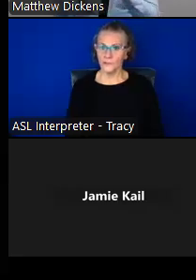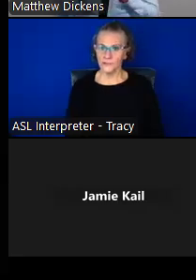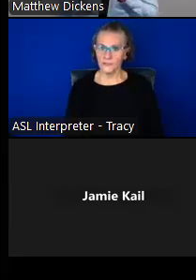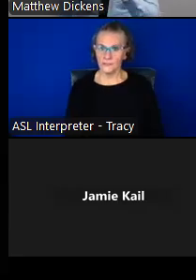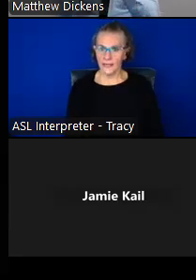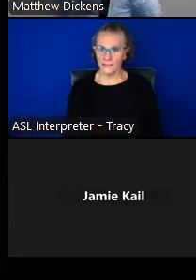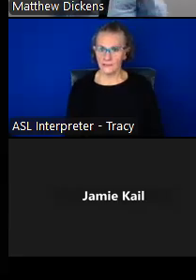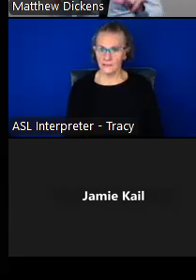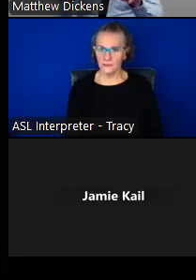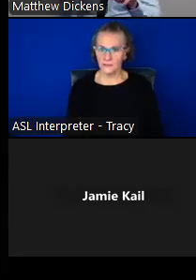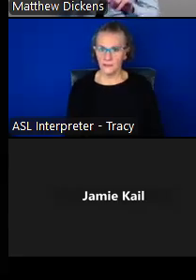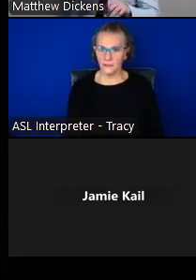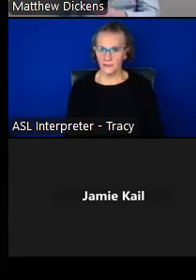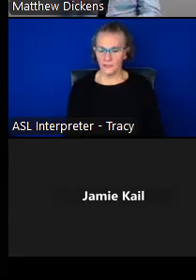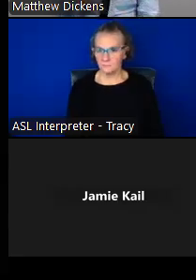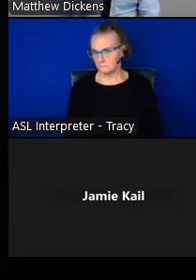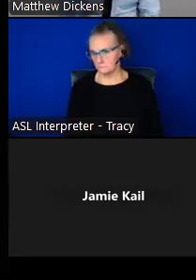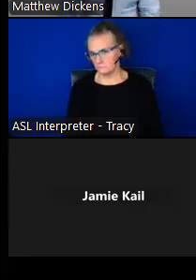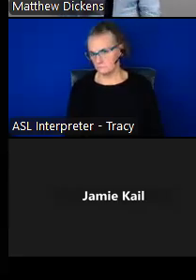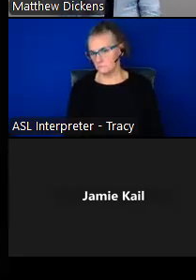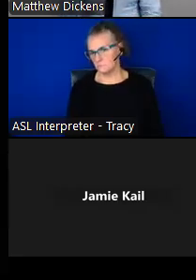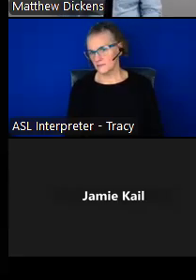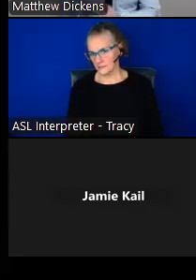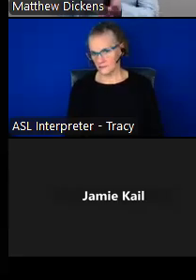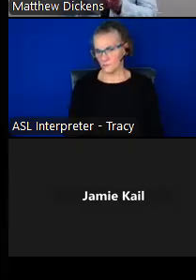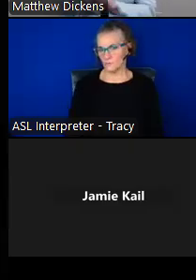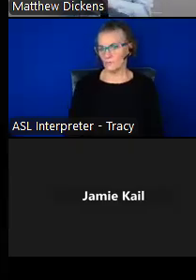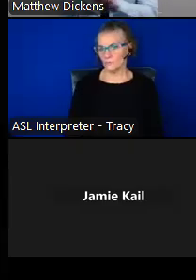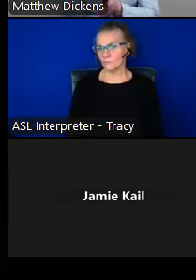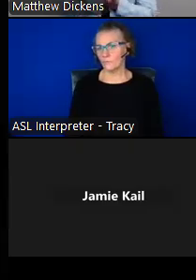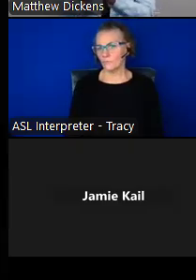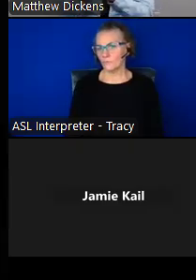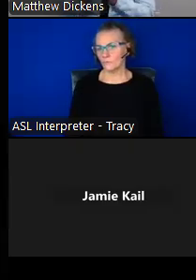One person has asked about systems,